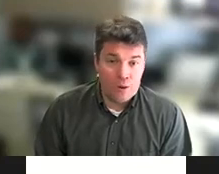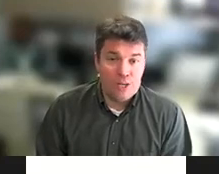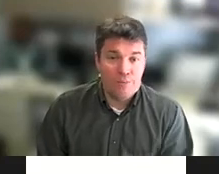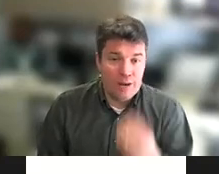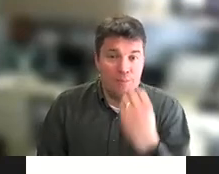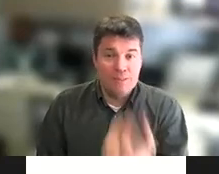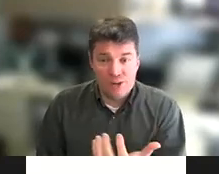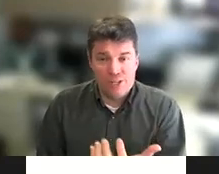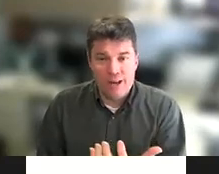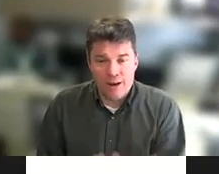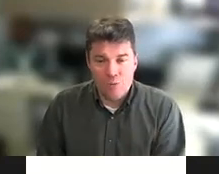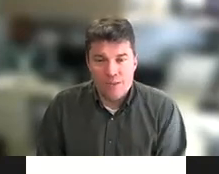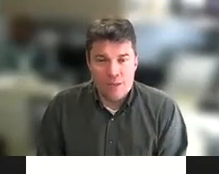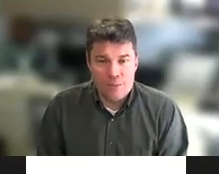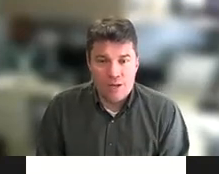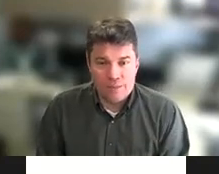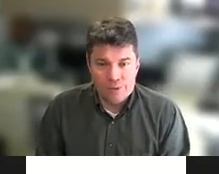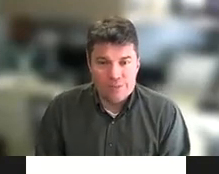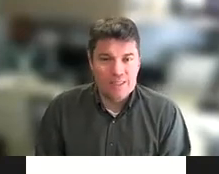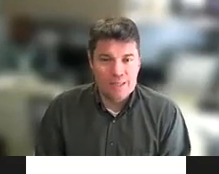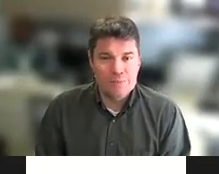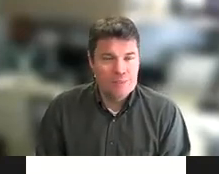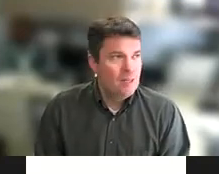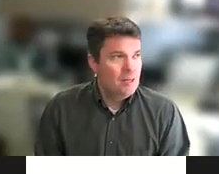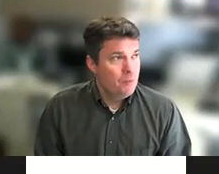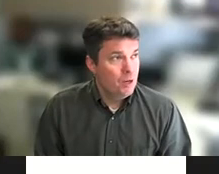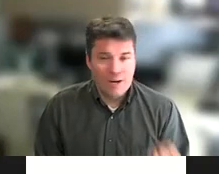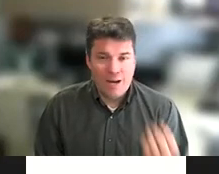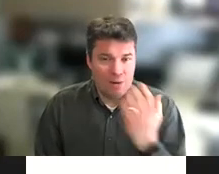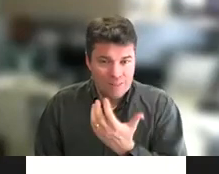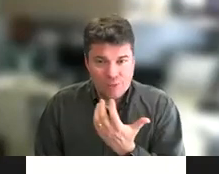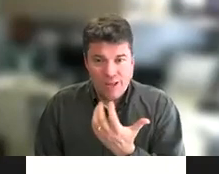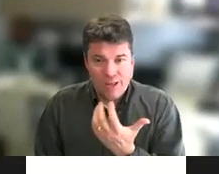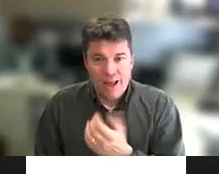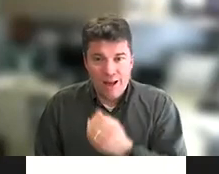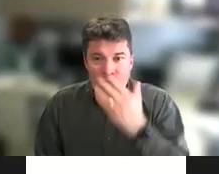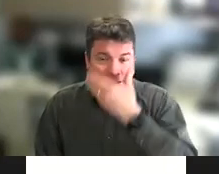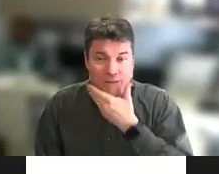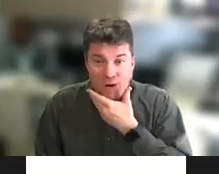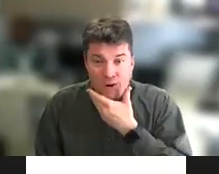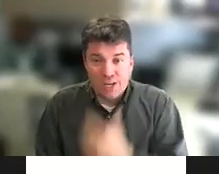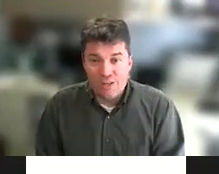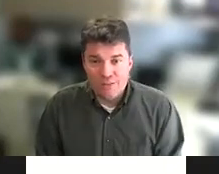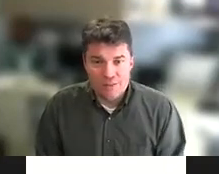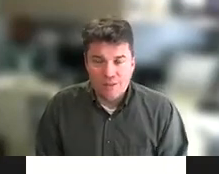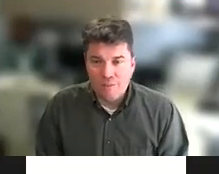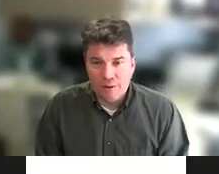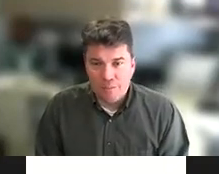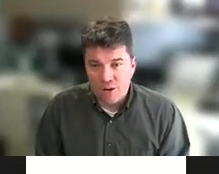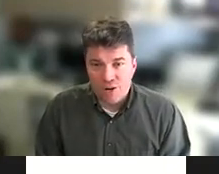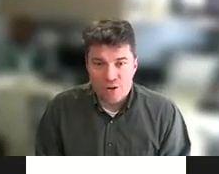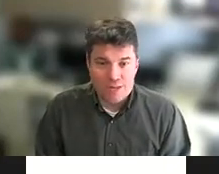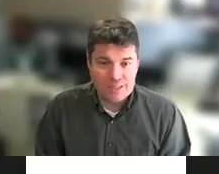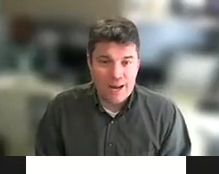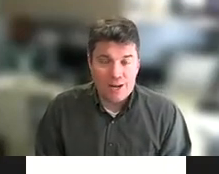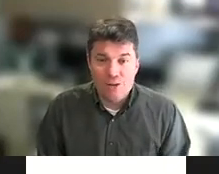reading, not only just being able to understand what's coming across the person's lips, but what type of lip do they have, what kind of barriers,